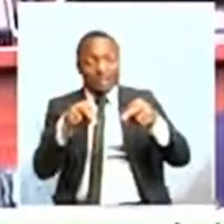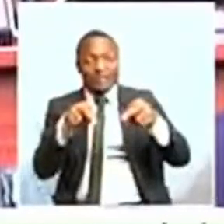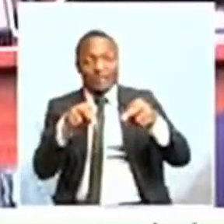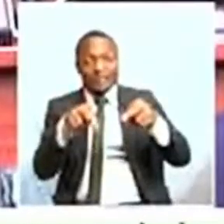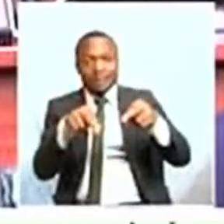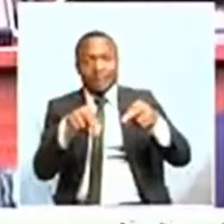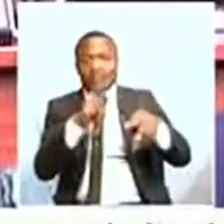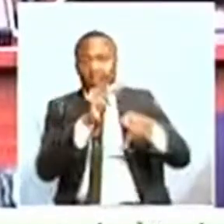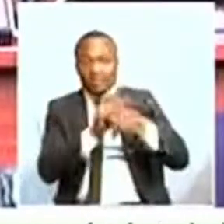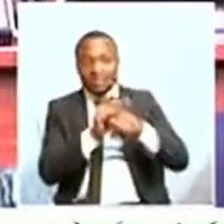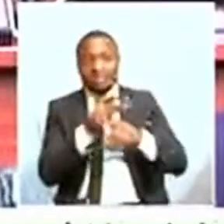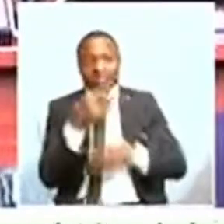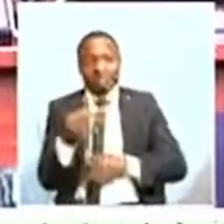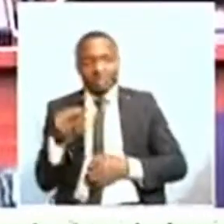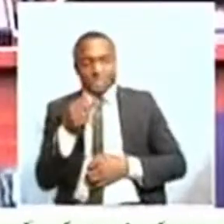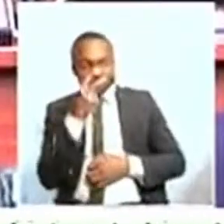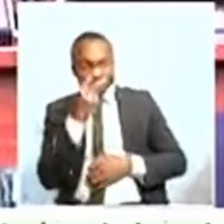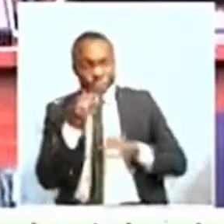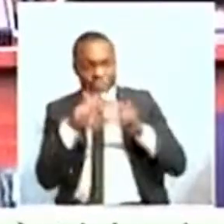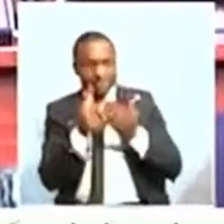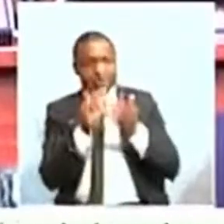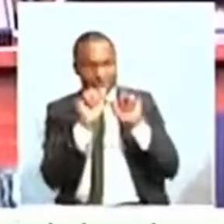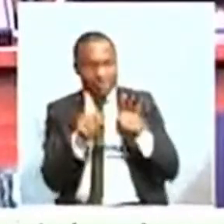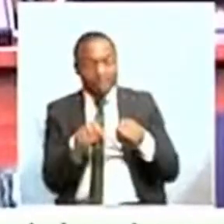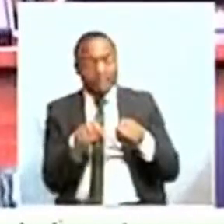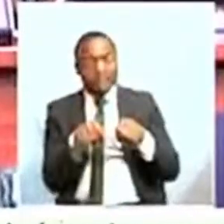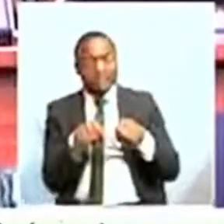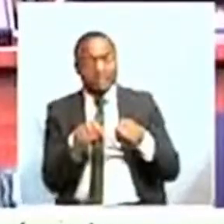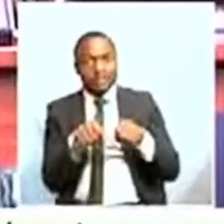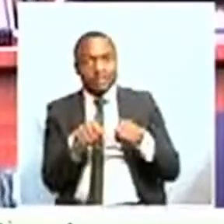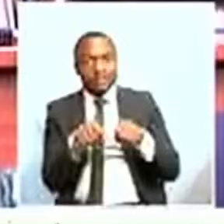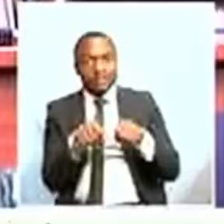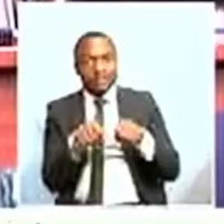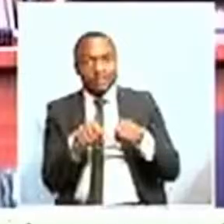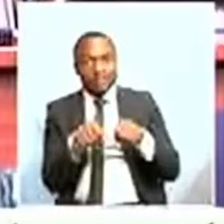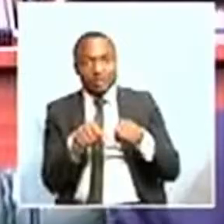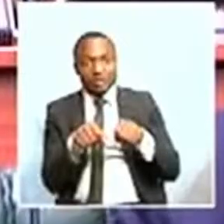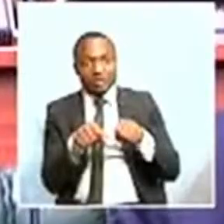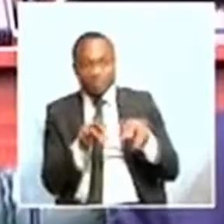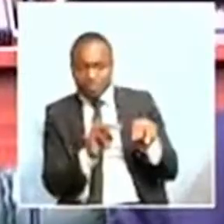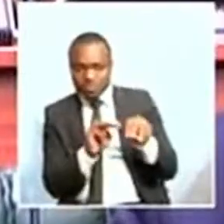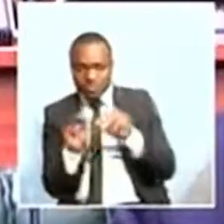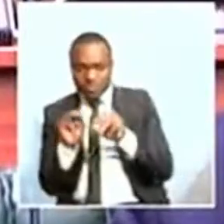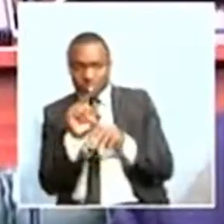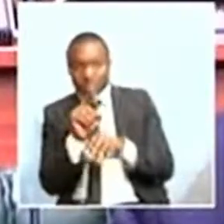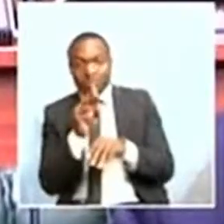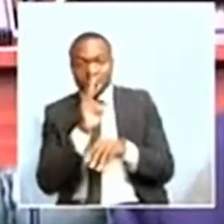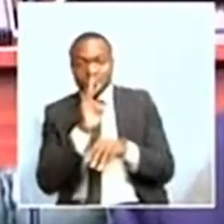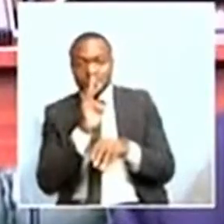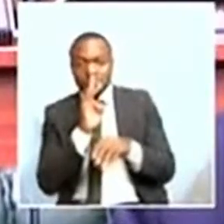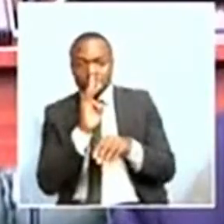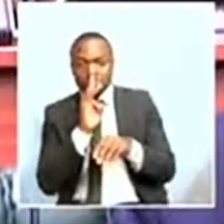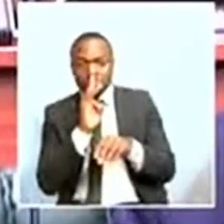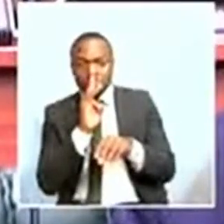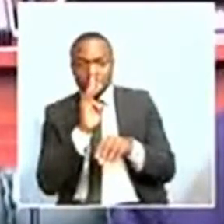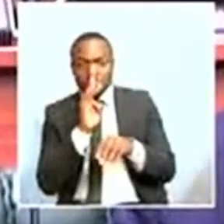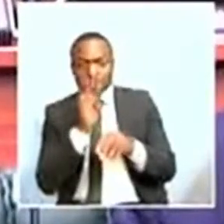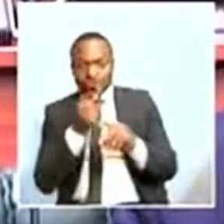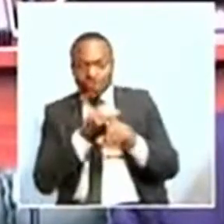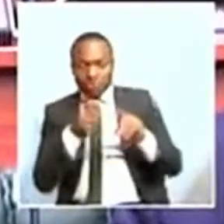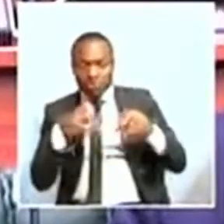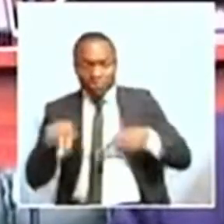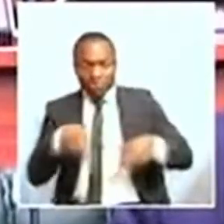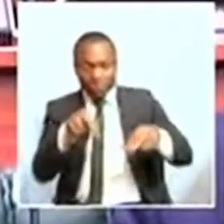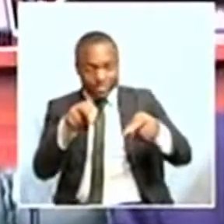reservoirs, we are looking at how we can do conveying of that water from those rivers and